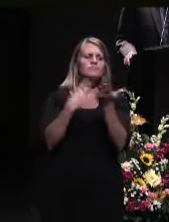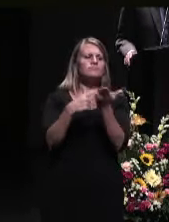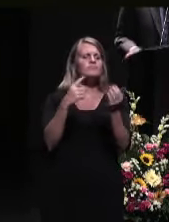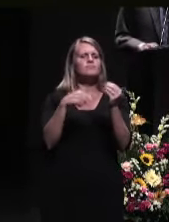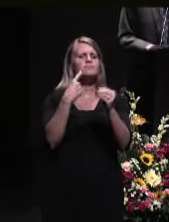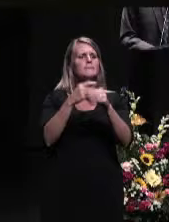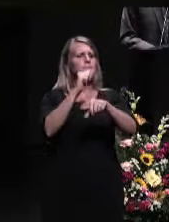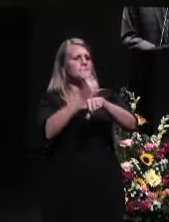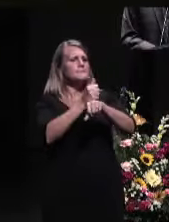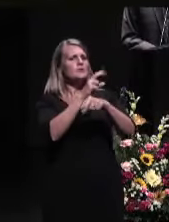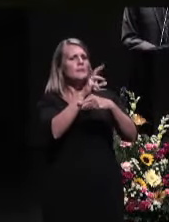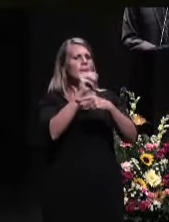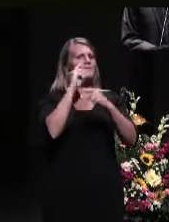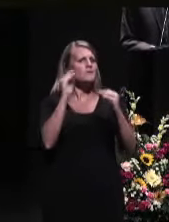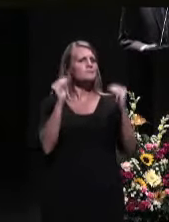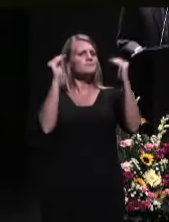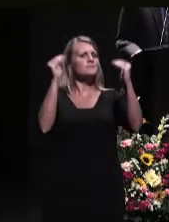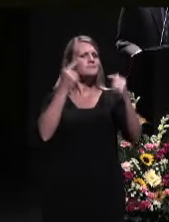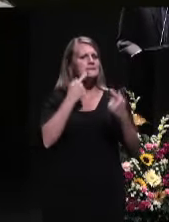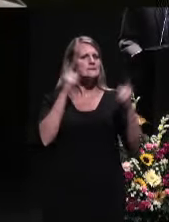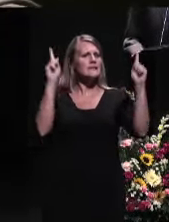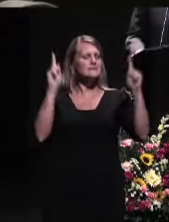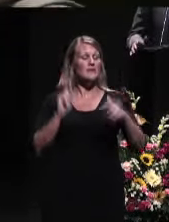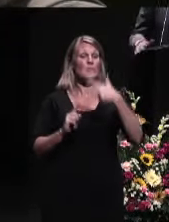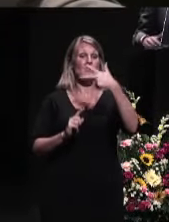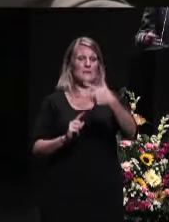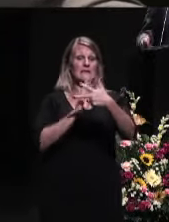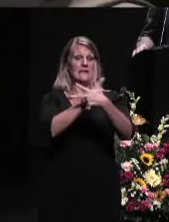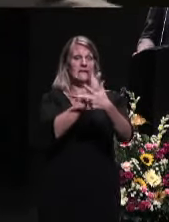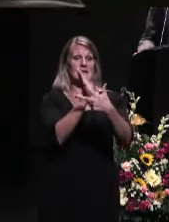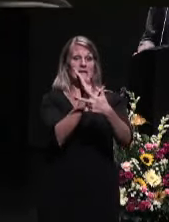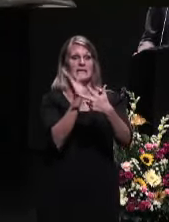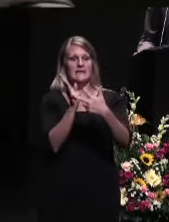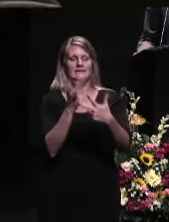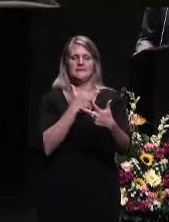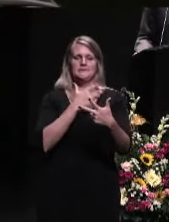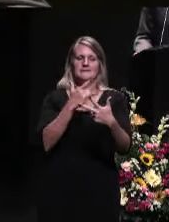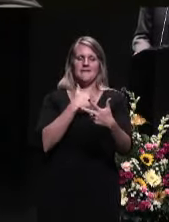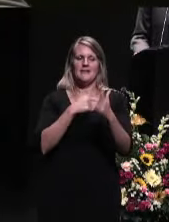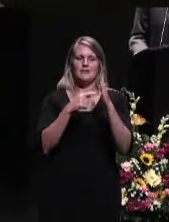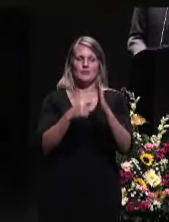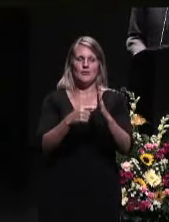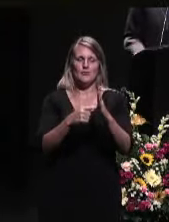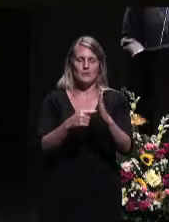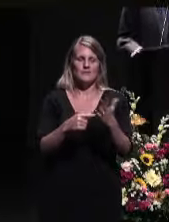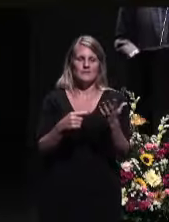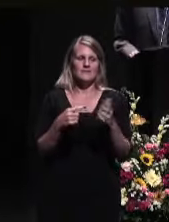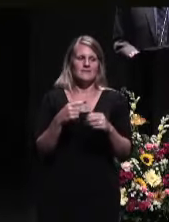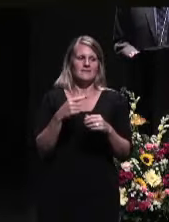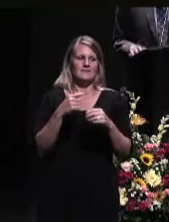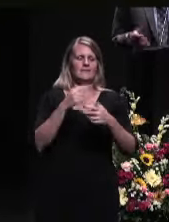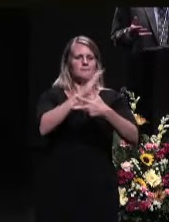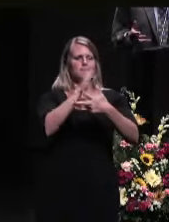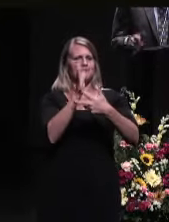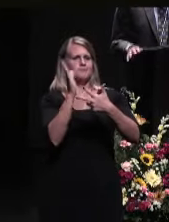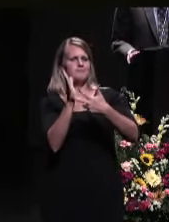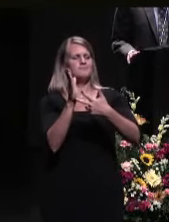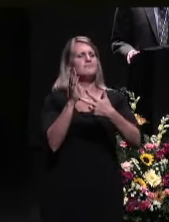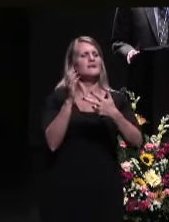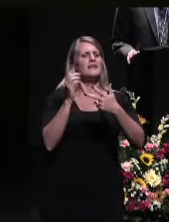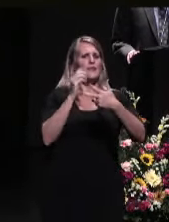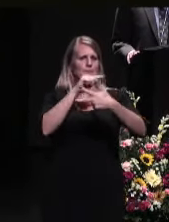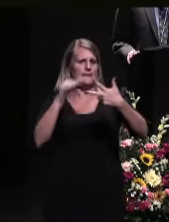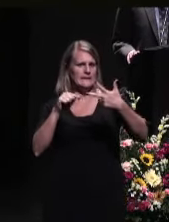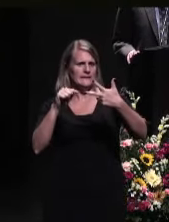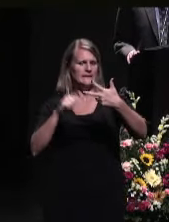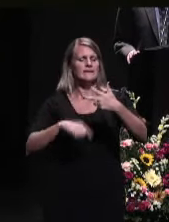success. I'll use a three-part framework, as often I do, showing the structure ahead of time. I'll use this structure because these are the